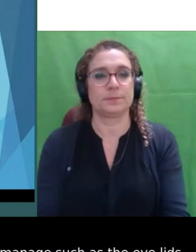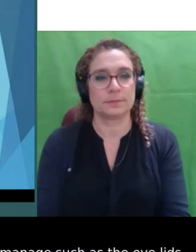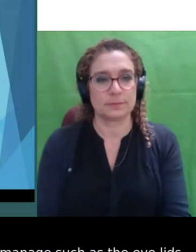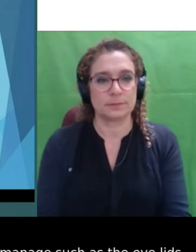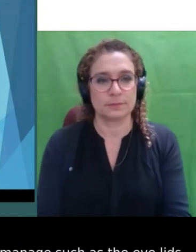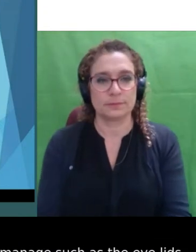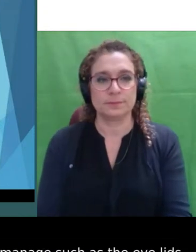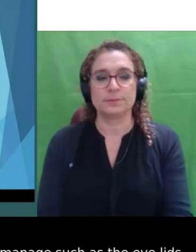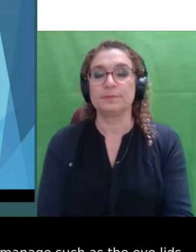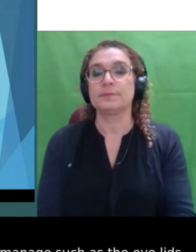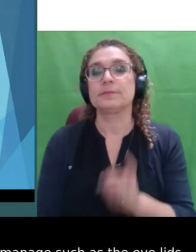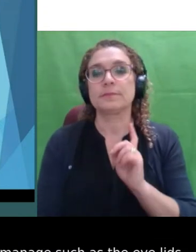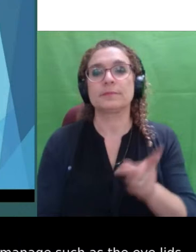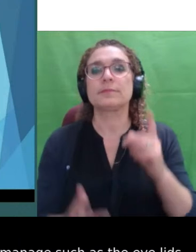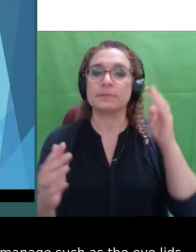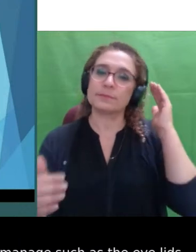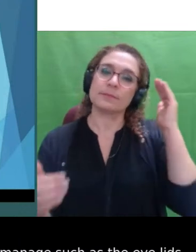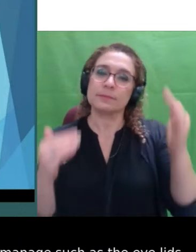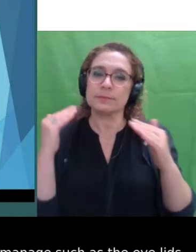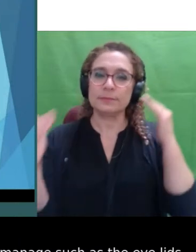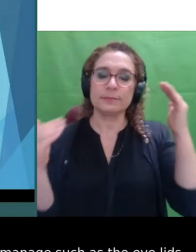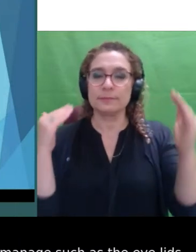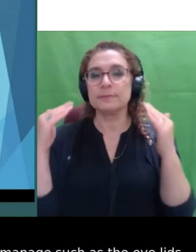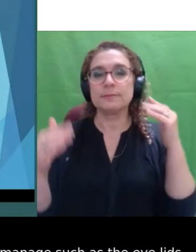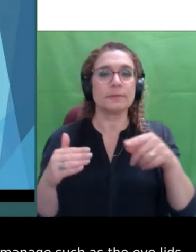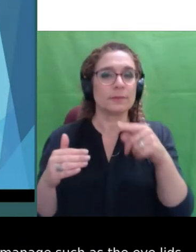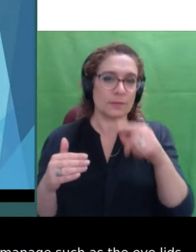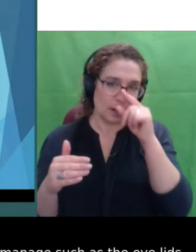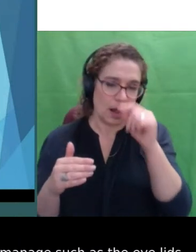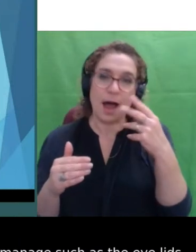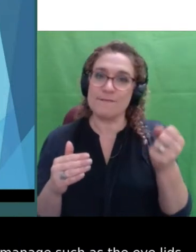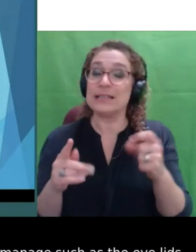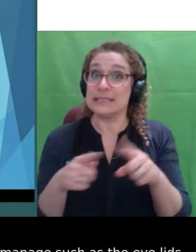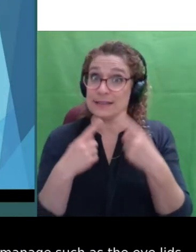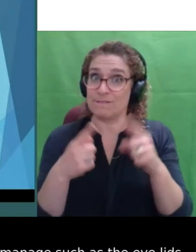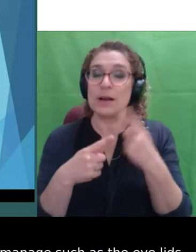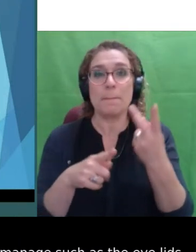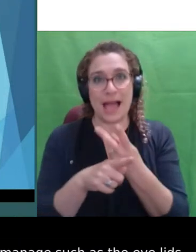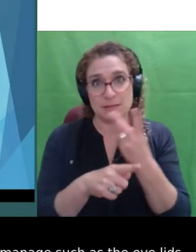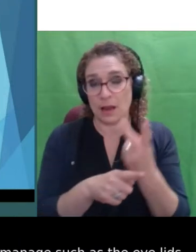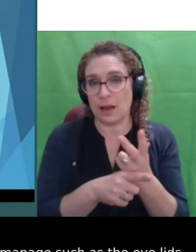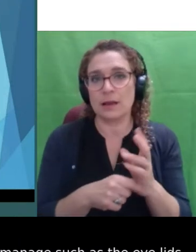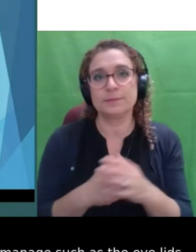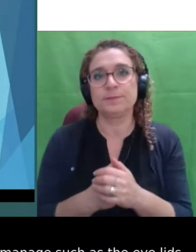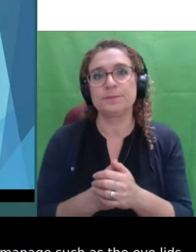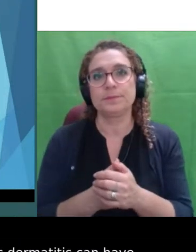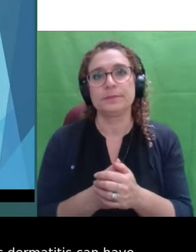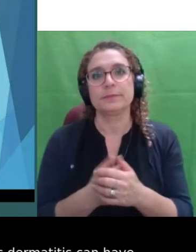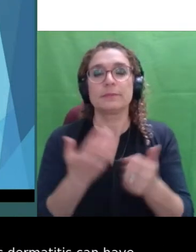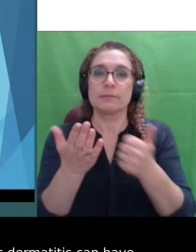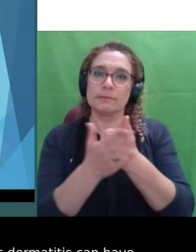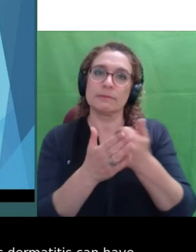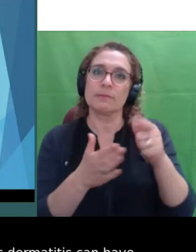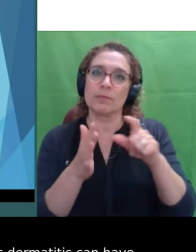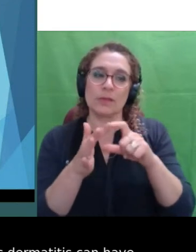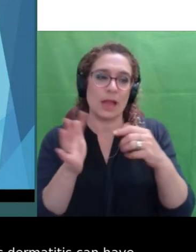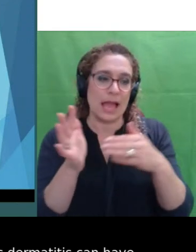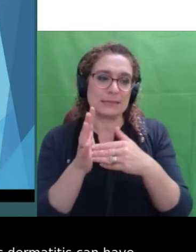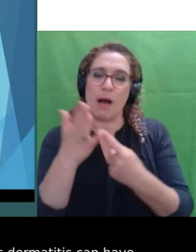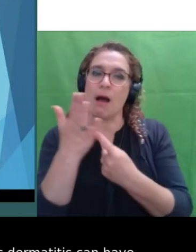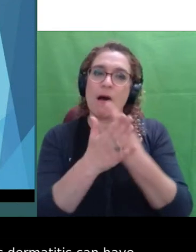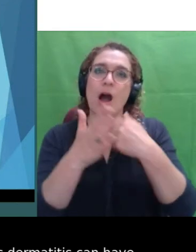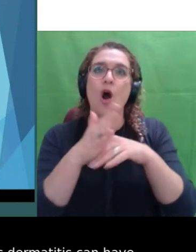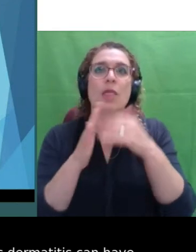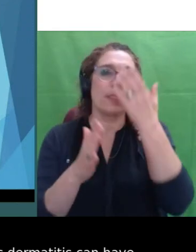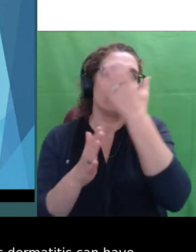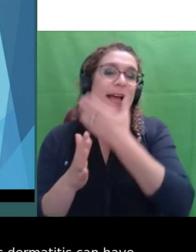in adults atopic dermatitis can have different patterns often the eczema does return to the face and in adults